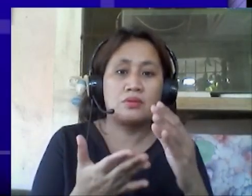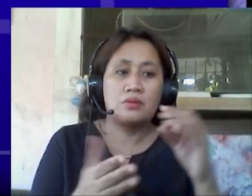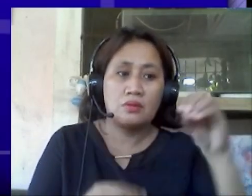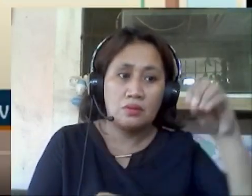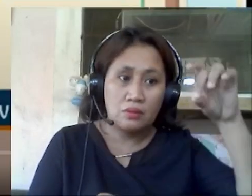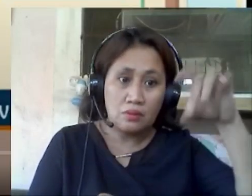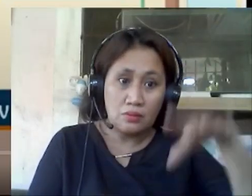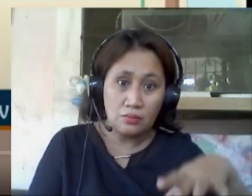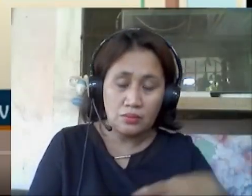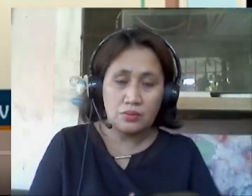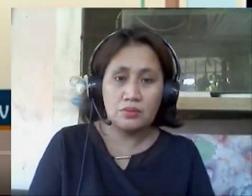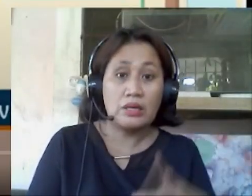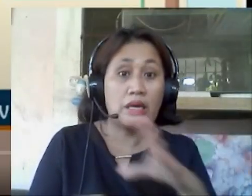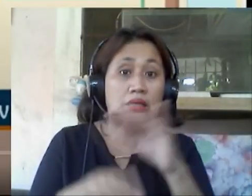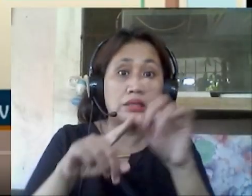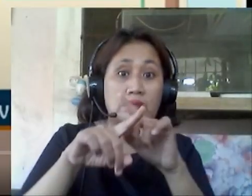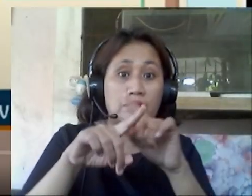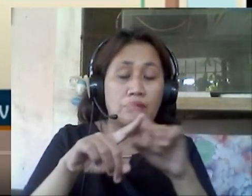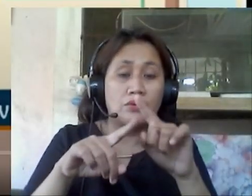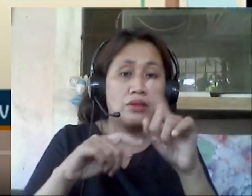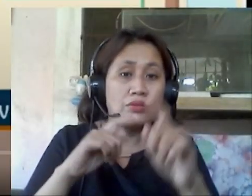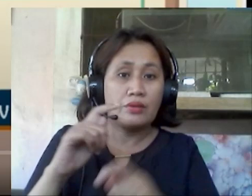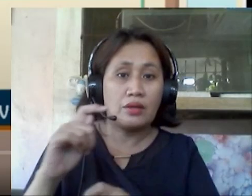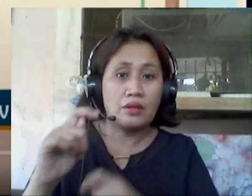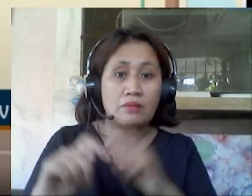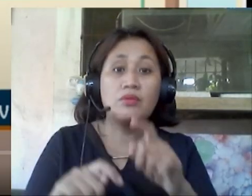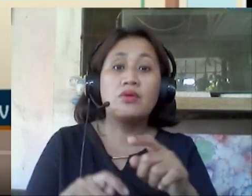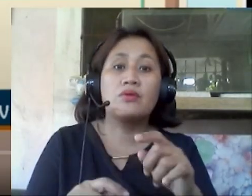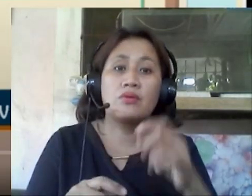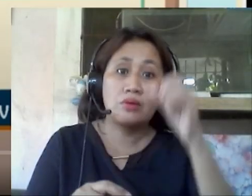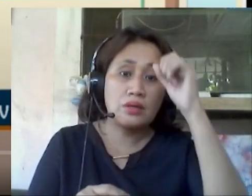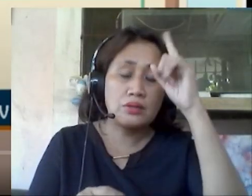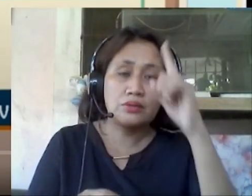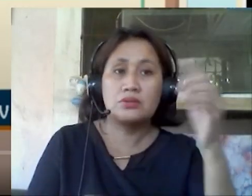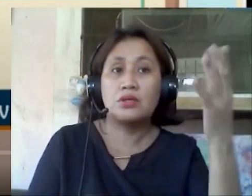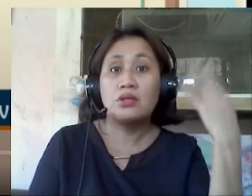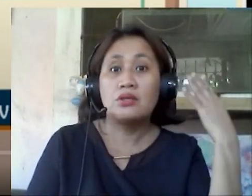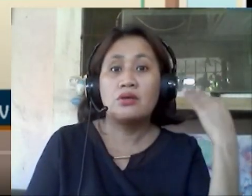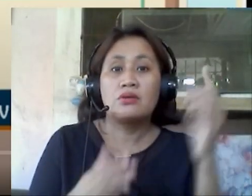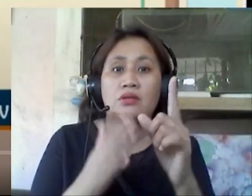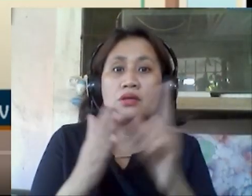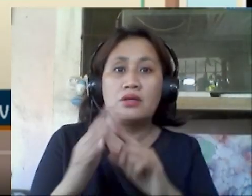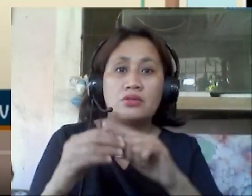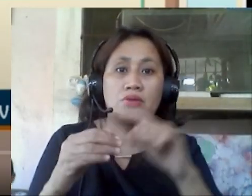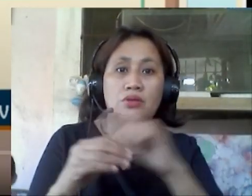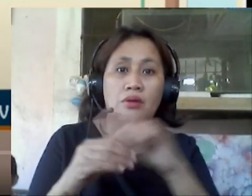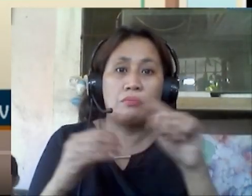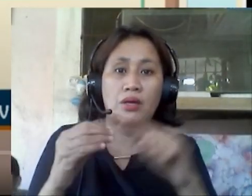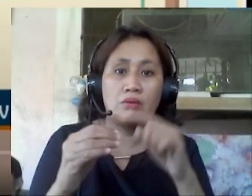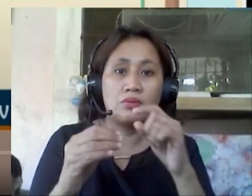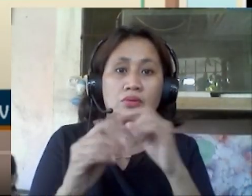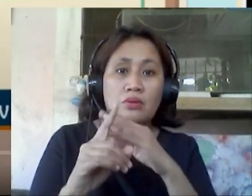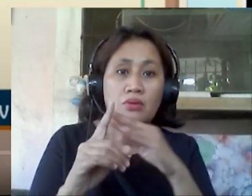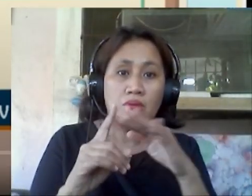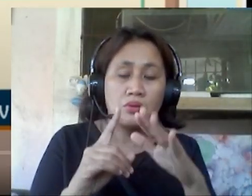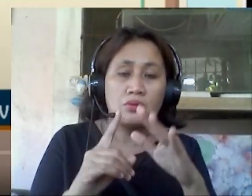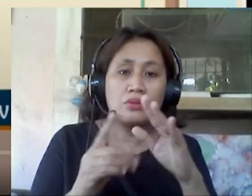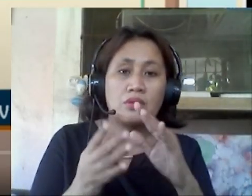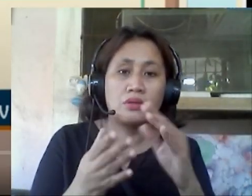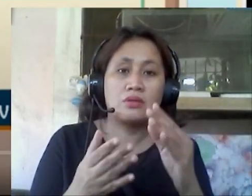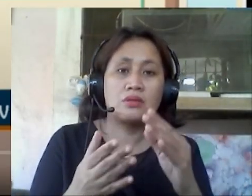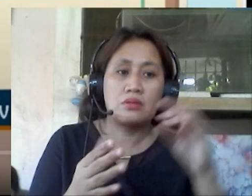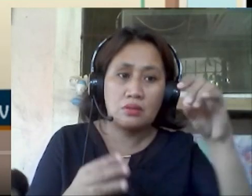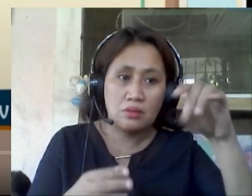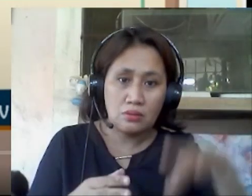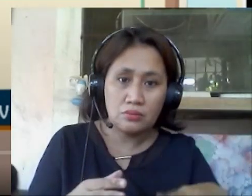clues. I hope that you were able to understand our previous lesson on context clues, and I also hope that you were able